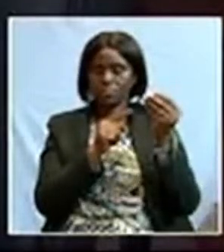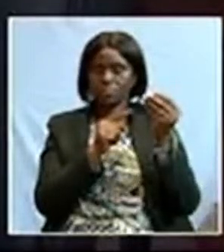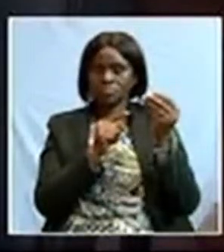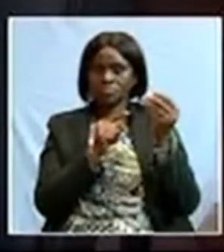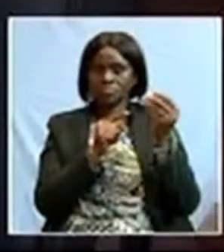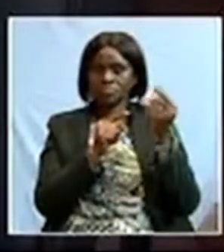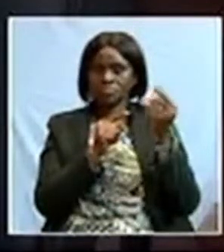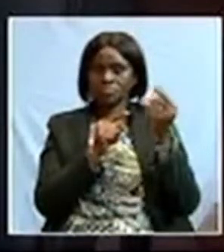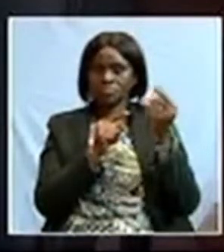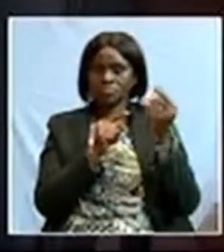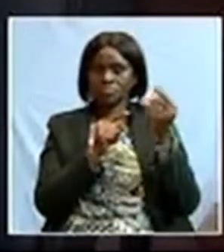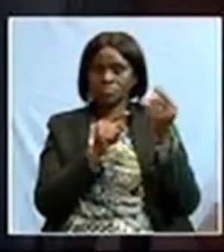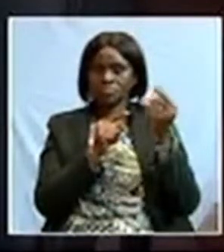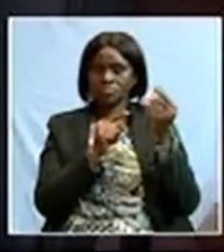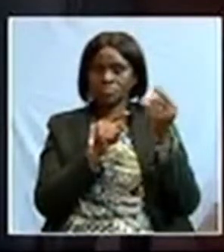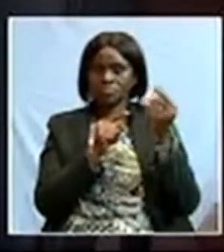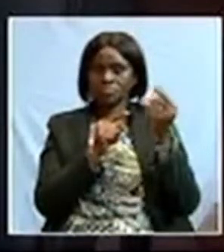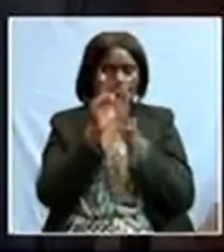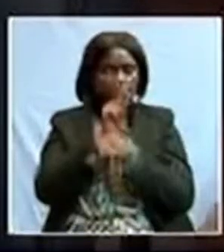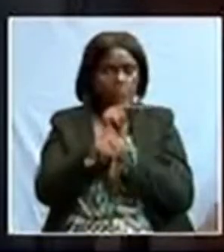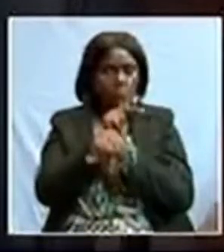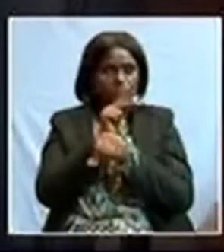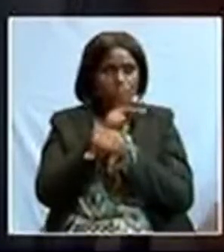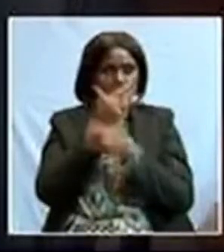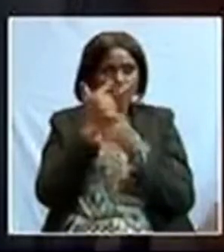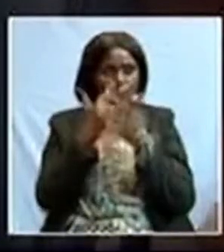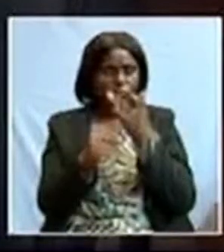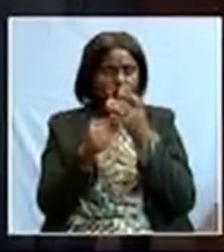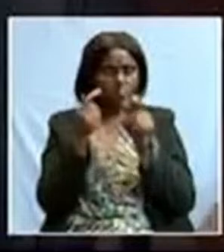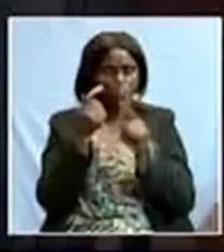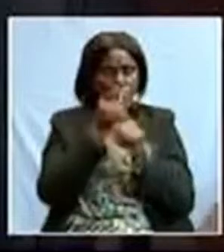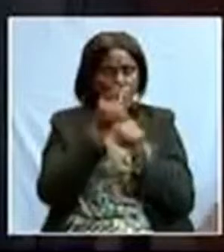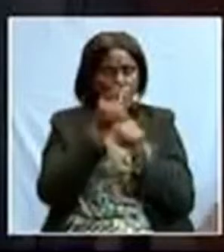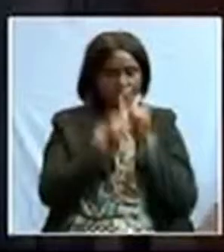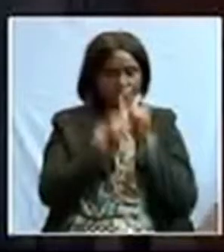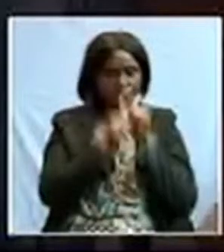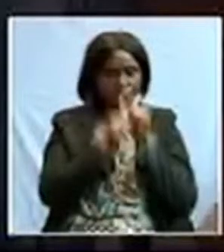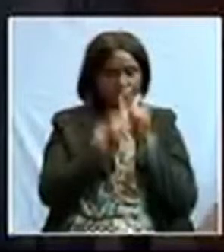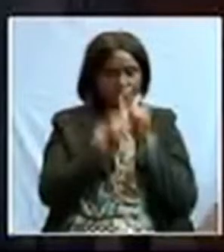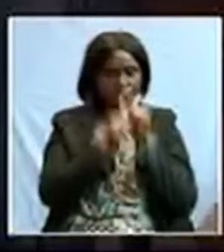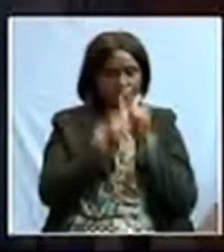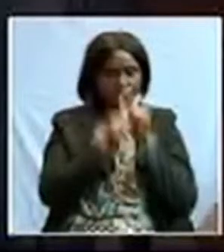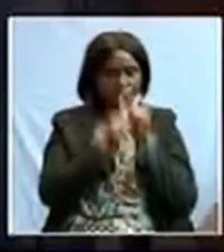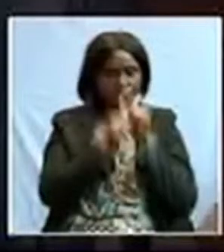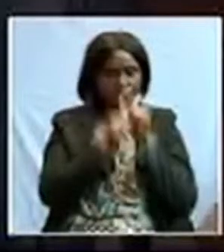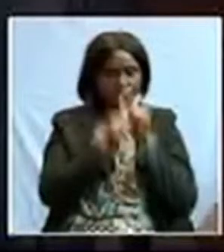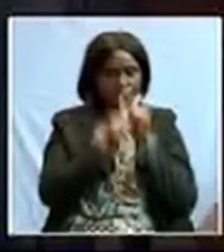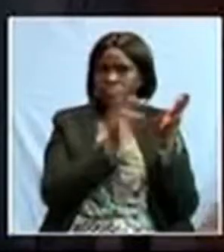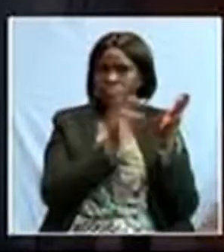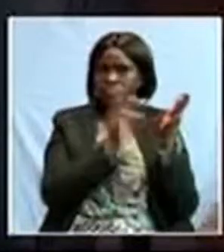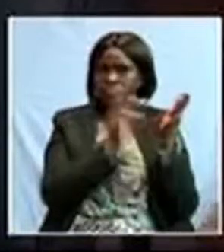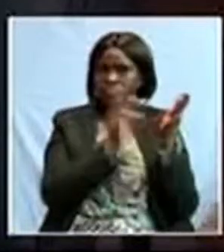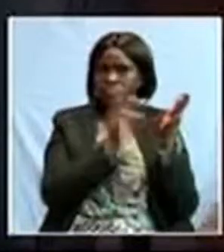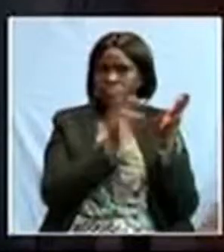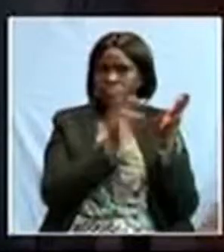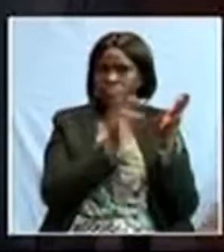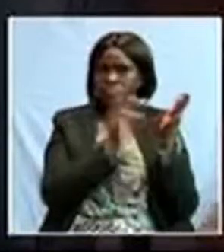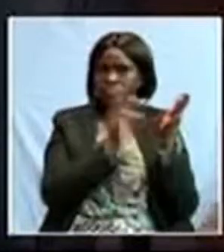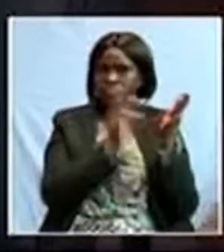for these infrastructure projects should be, from which account should we